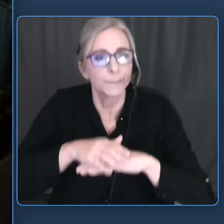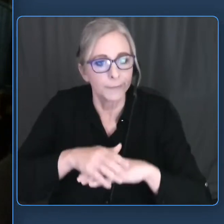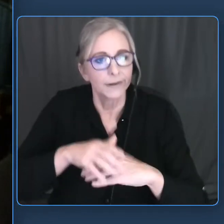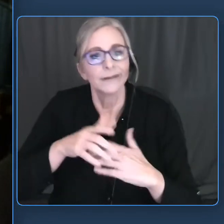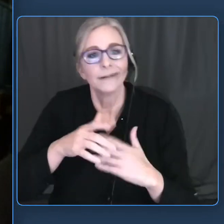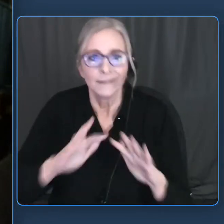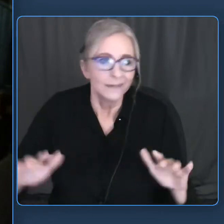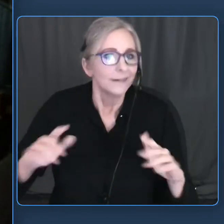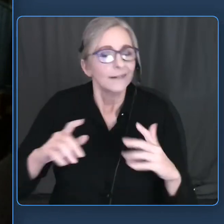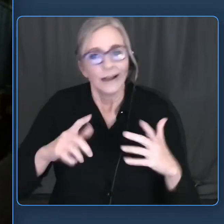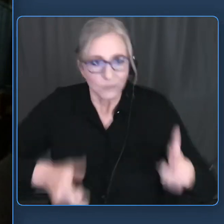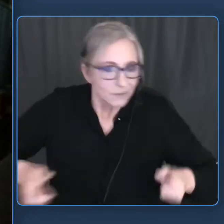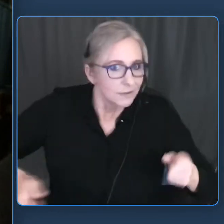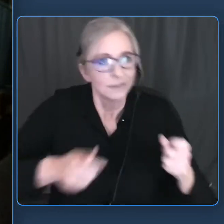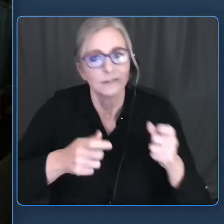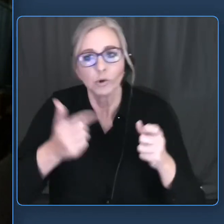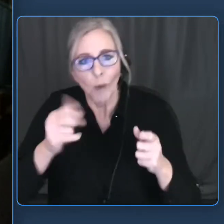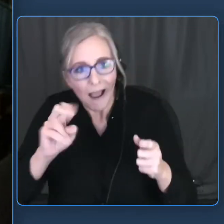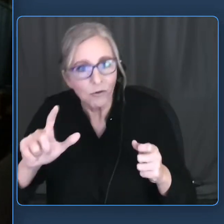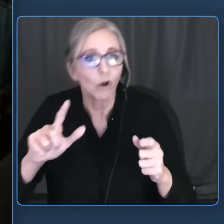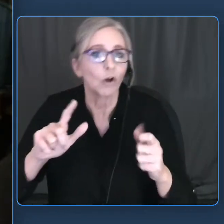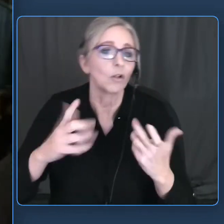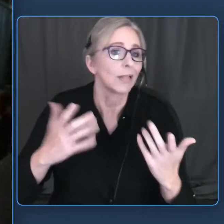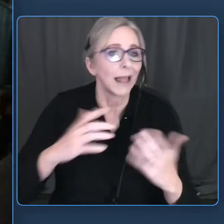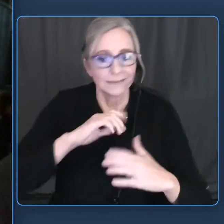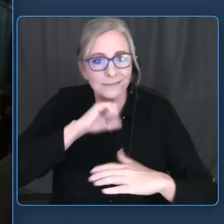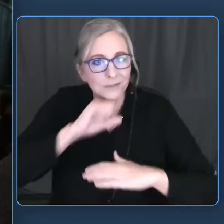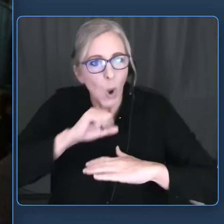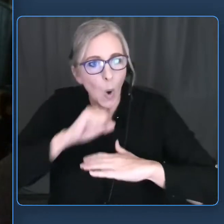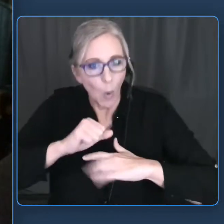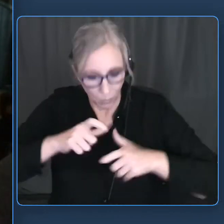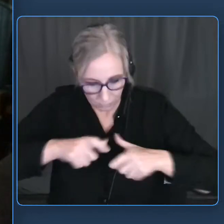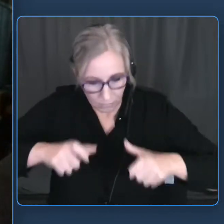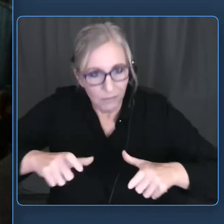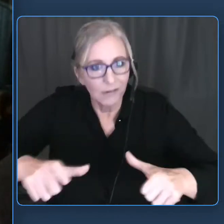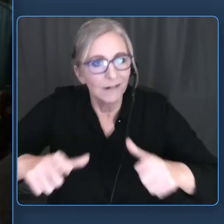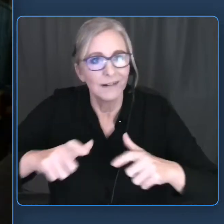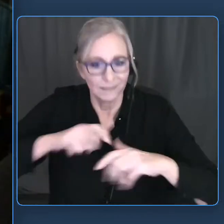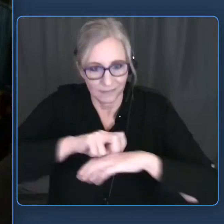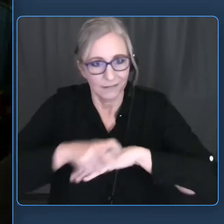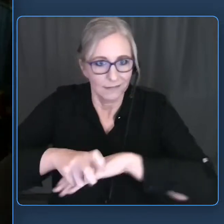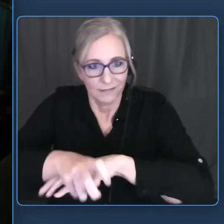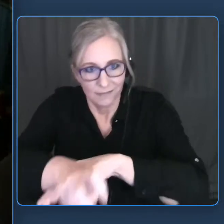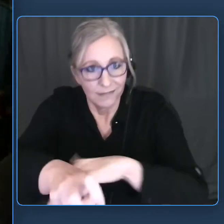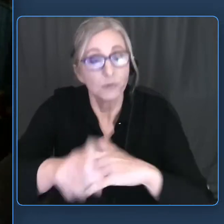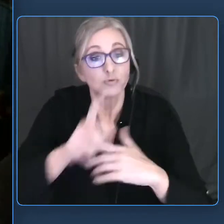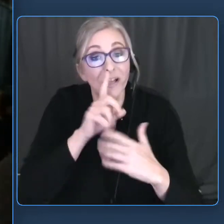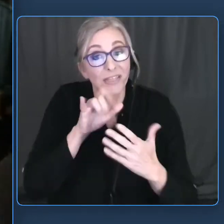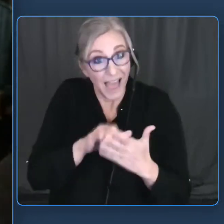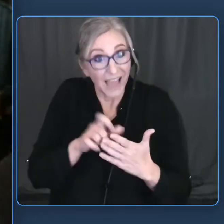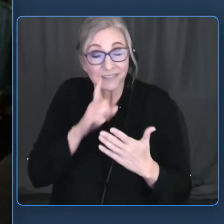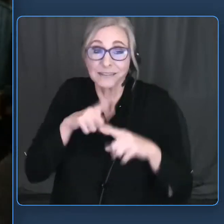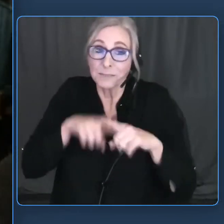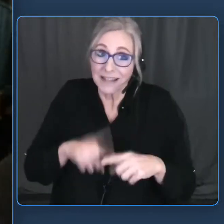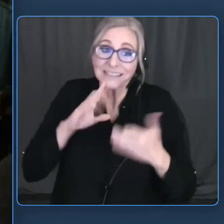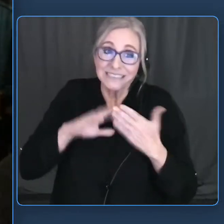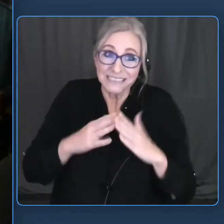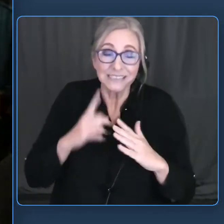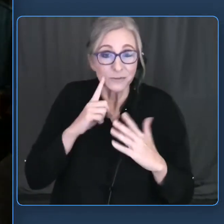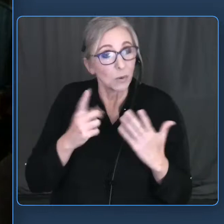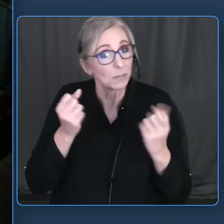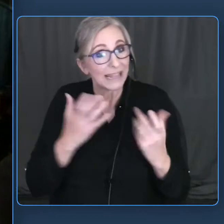them and do all these things. And there are gravel and cobblestone spaces. So, depending on the city. So there are a lot of